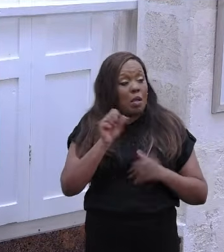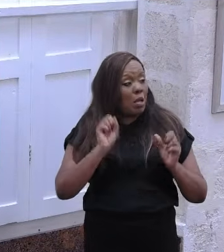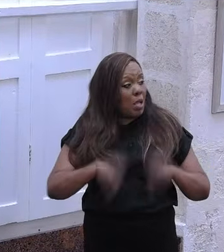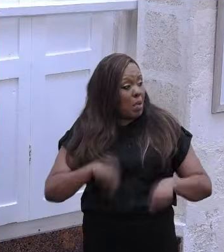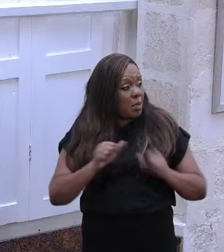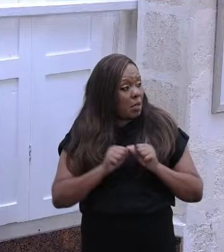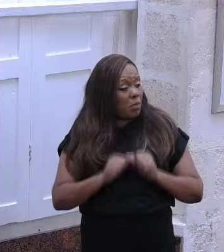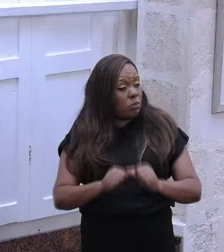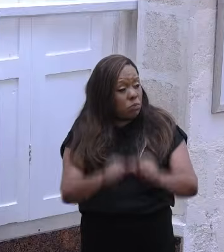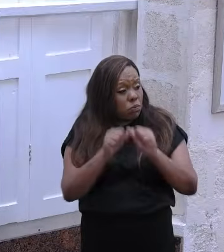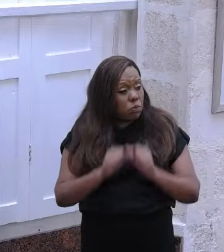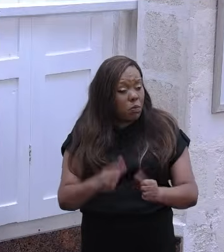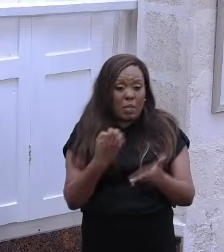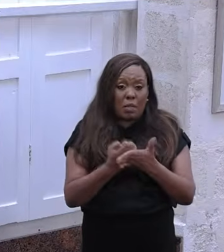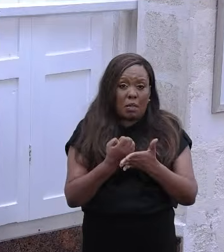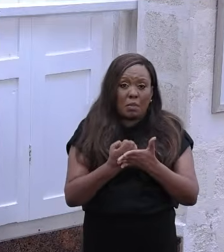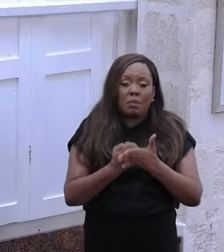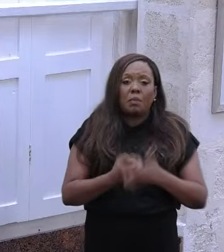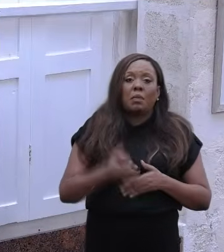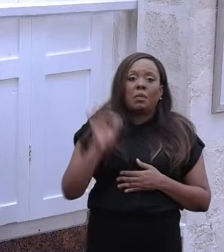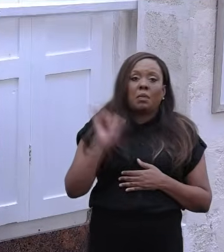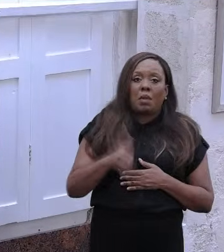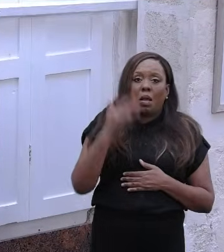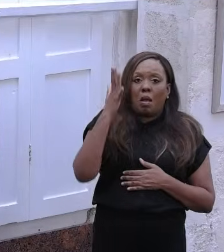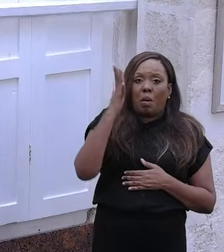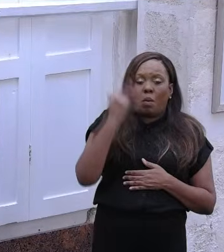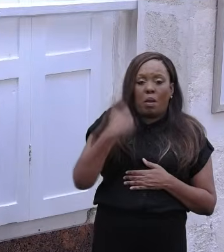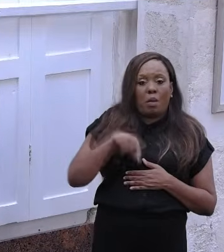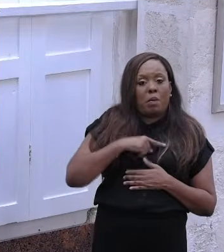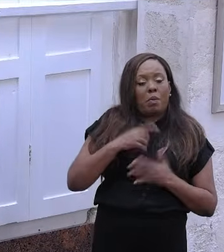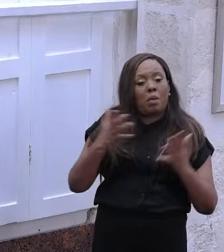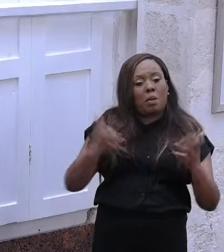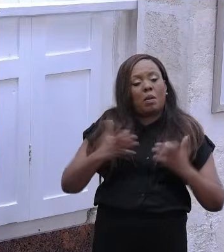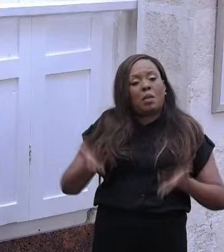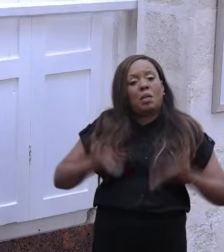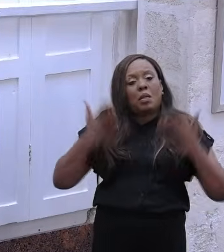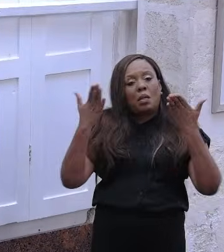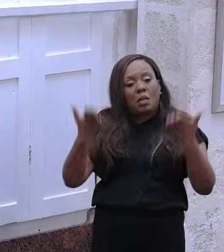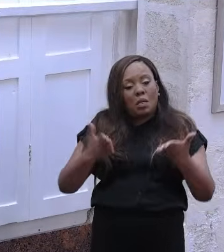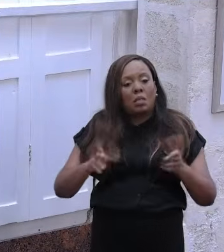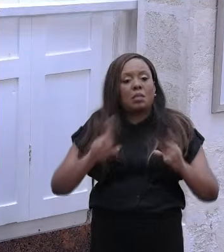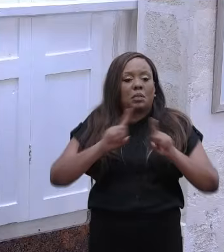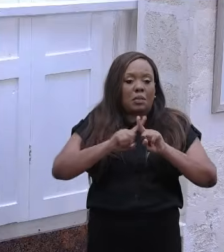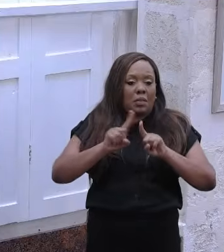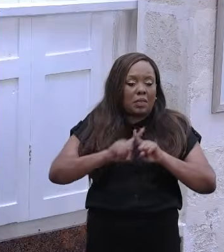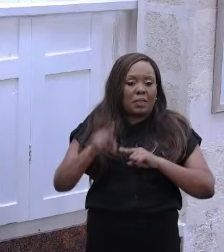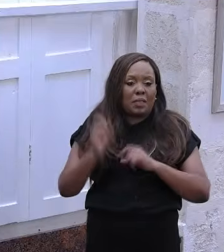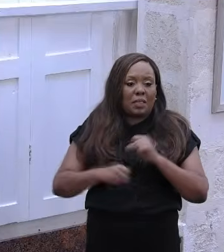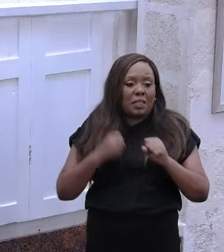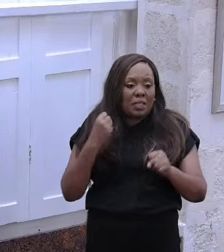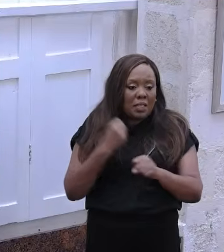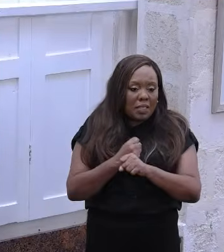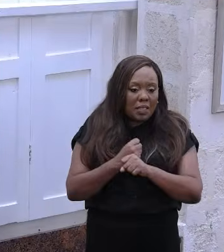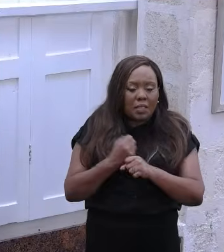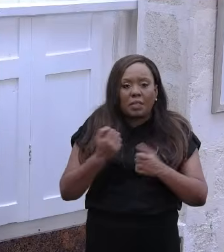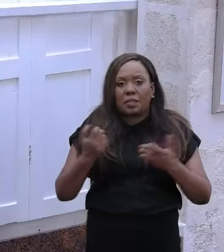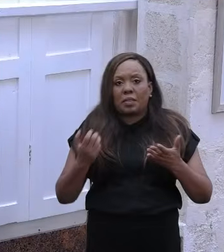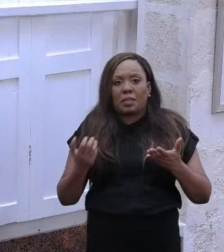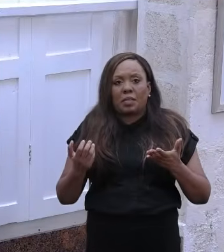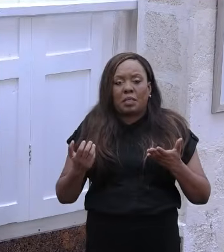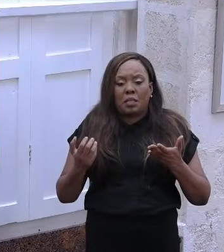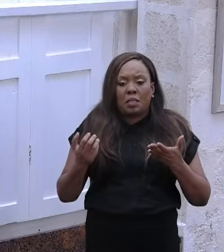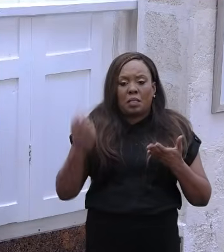this is one of the reasons why we wanted to shorten the number of years that it would take for you